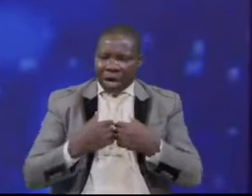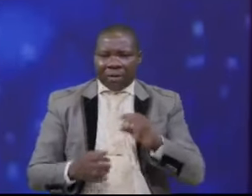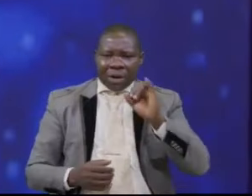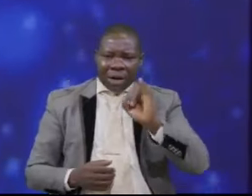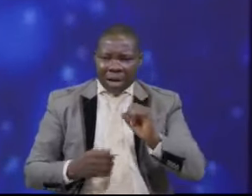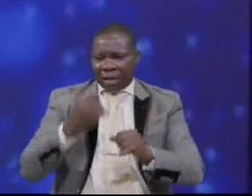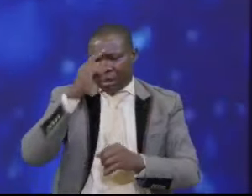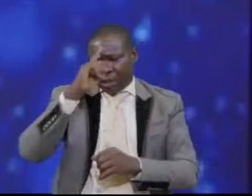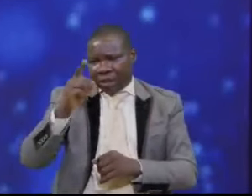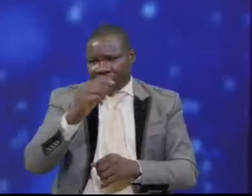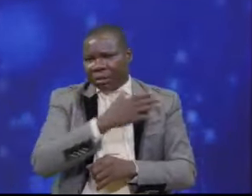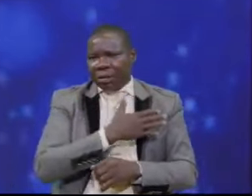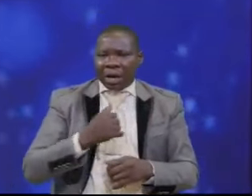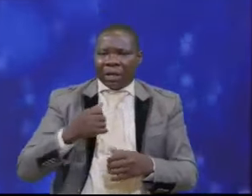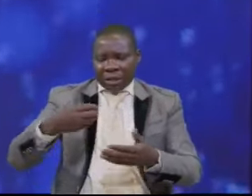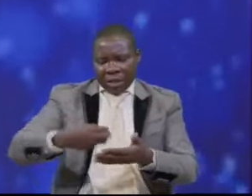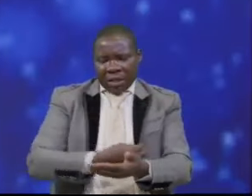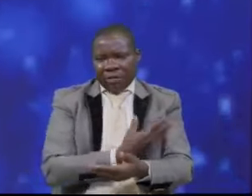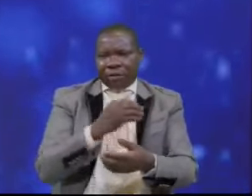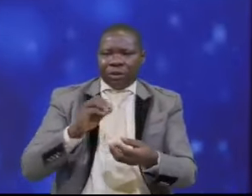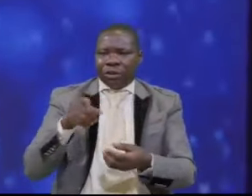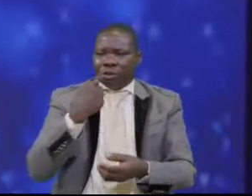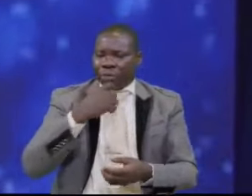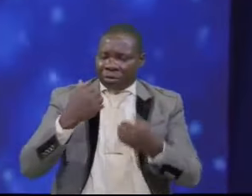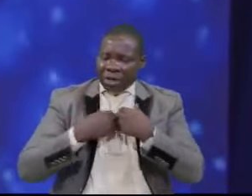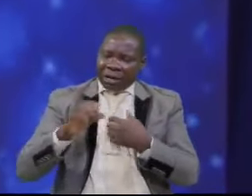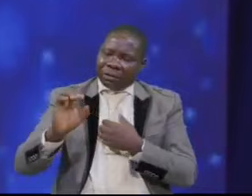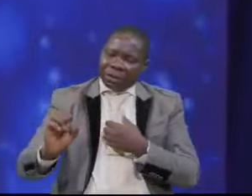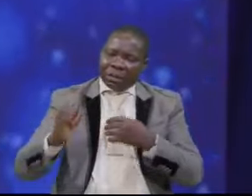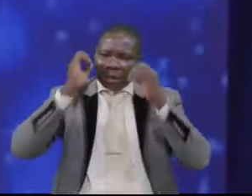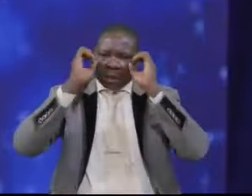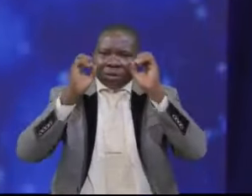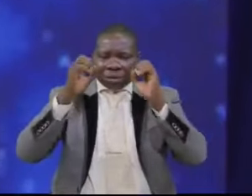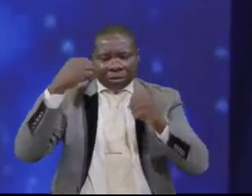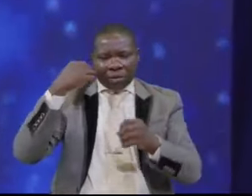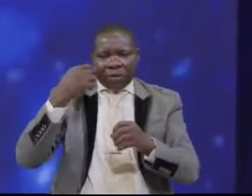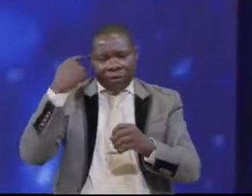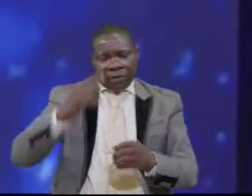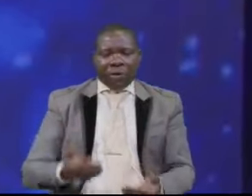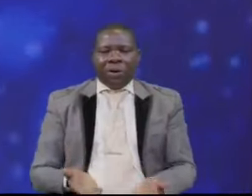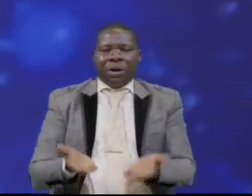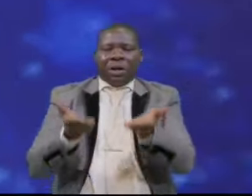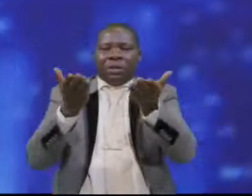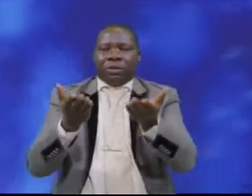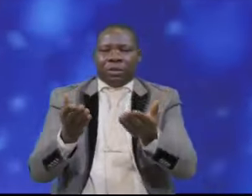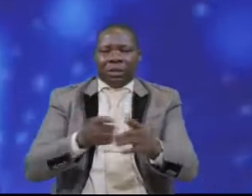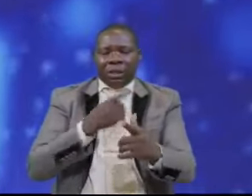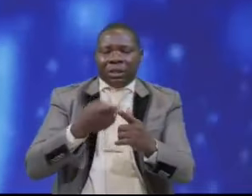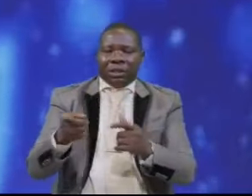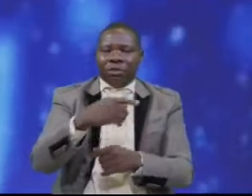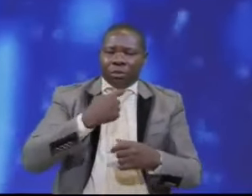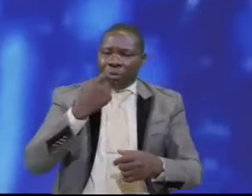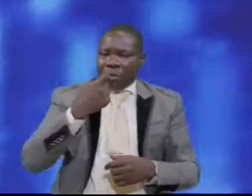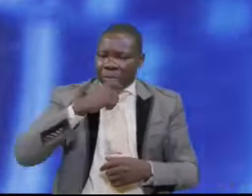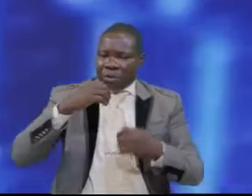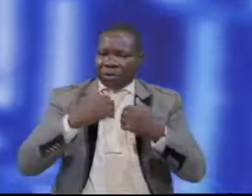and influence. We must have E, education for elevation. And they must have L, loneliness